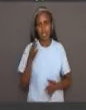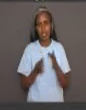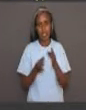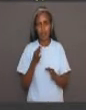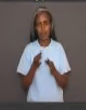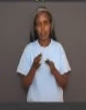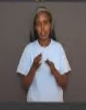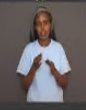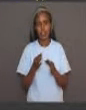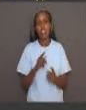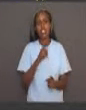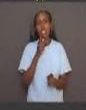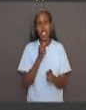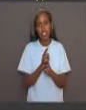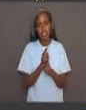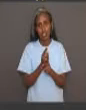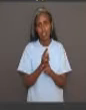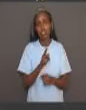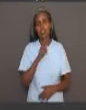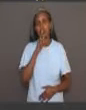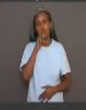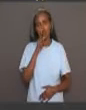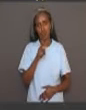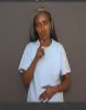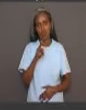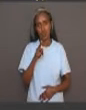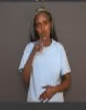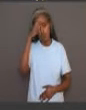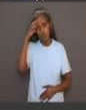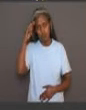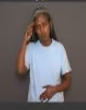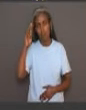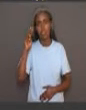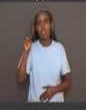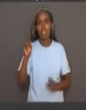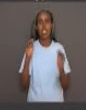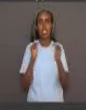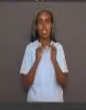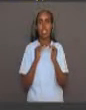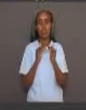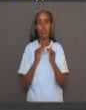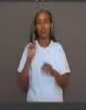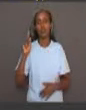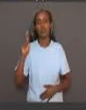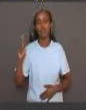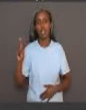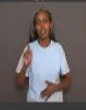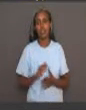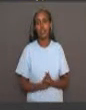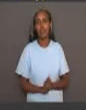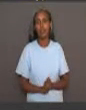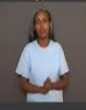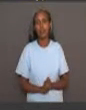if the assertion is true for n is equal to